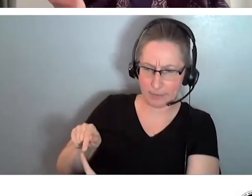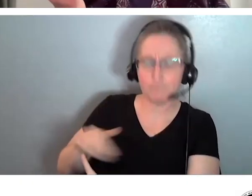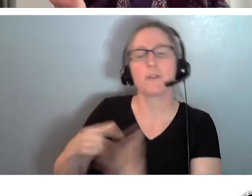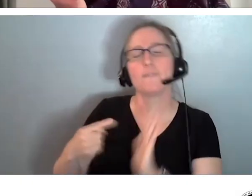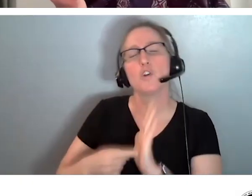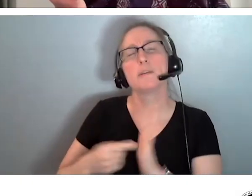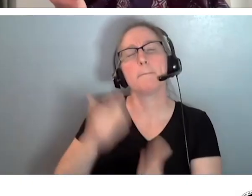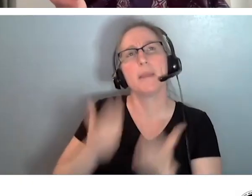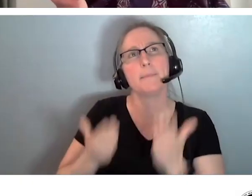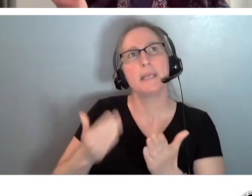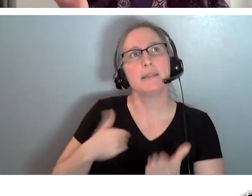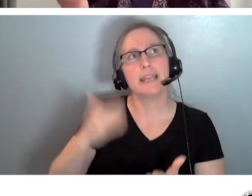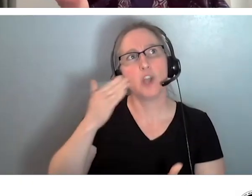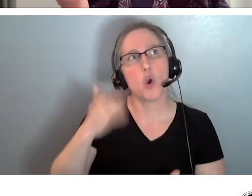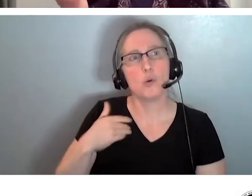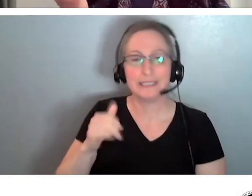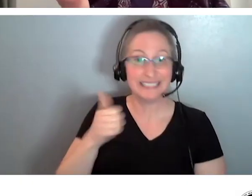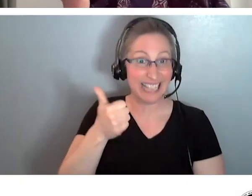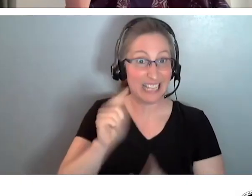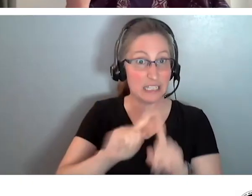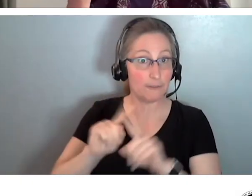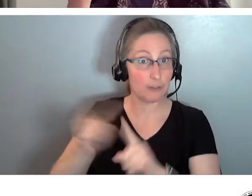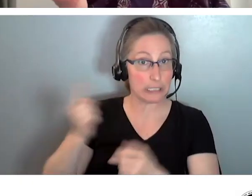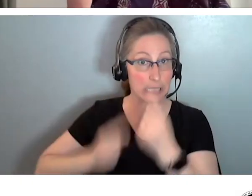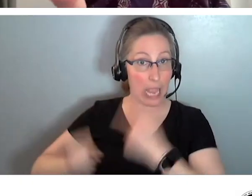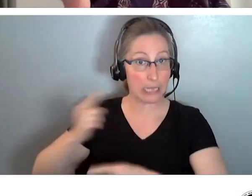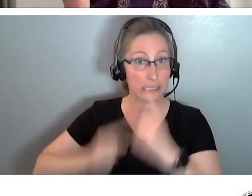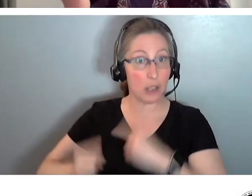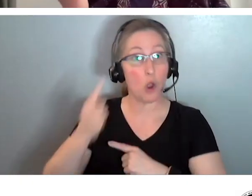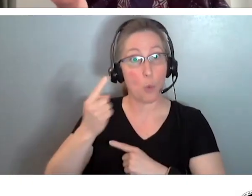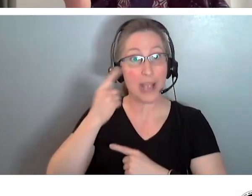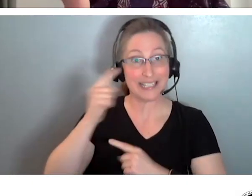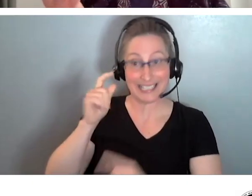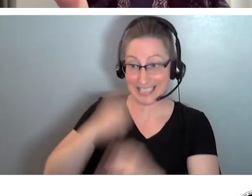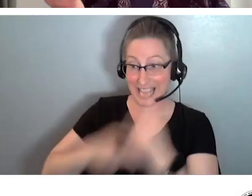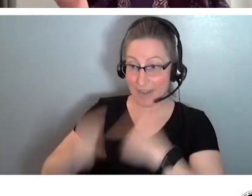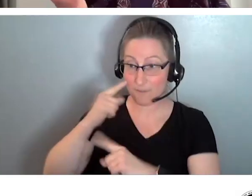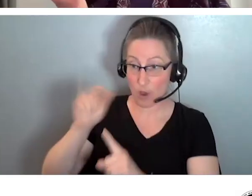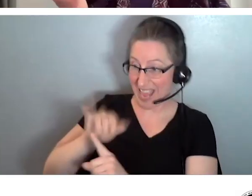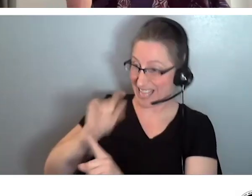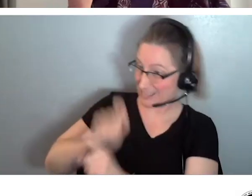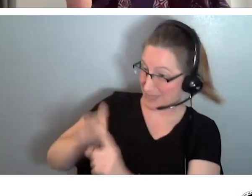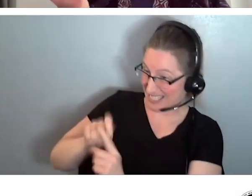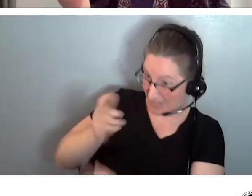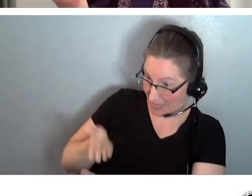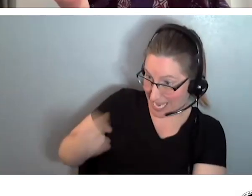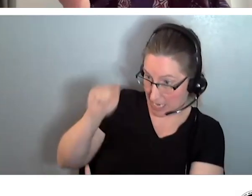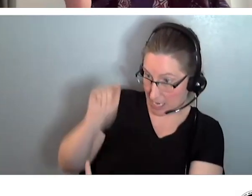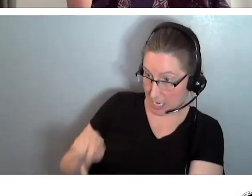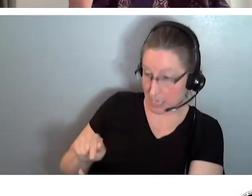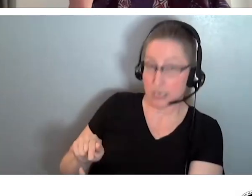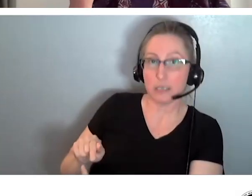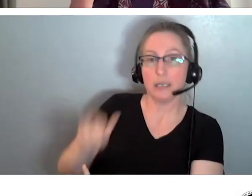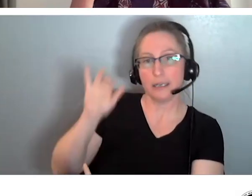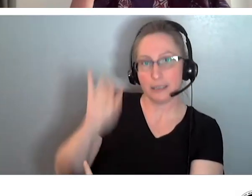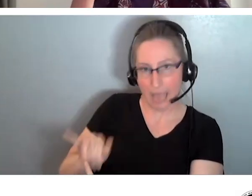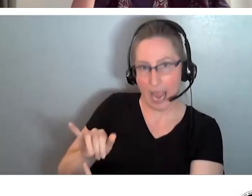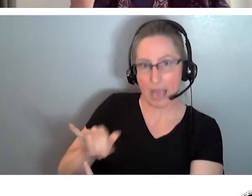For example, maybe they know 10 signs, and one of them is for this particular referent. And this referent